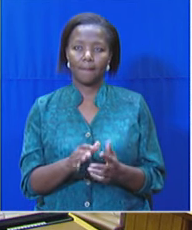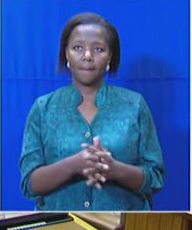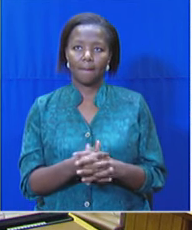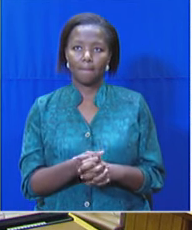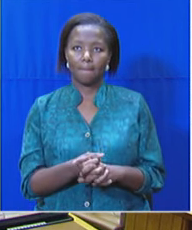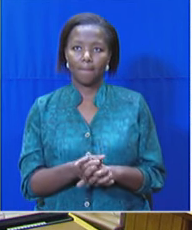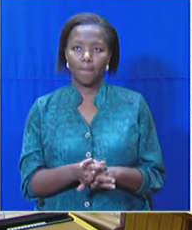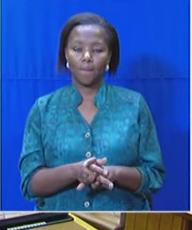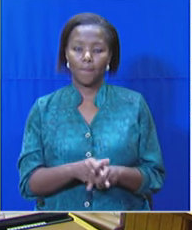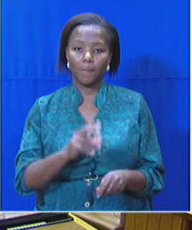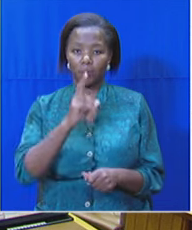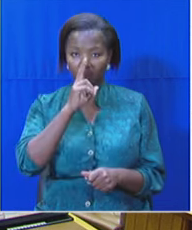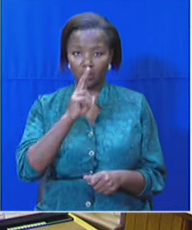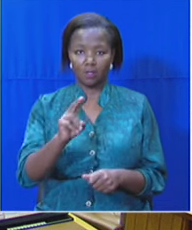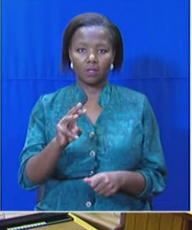Honorable Mbinda.